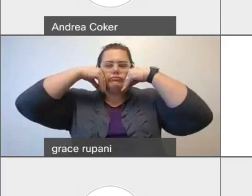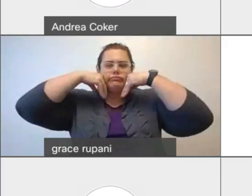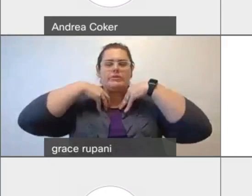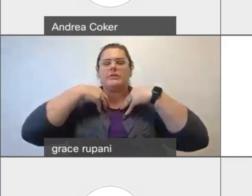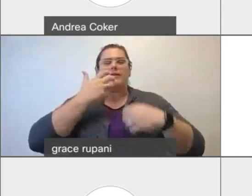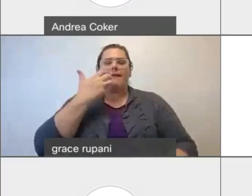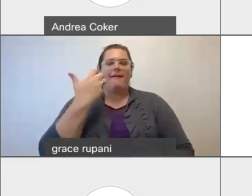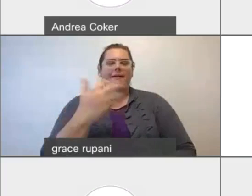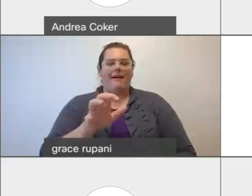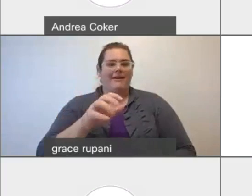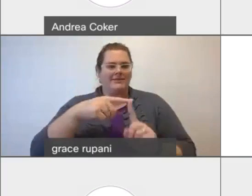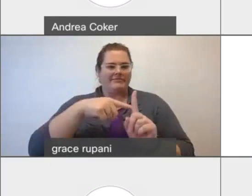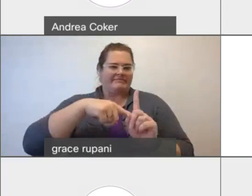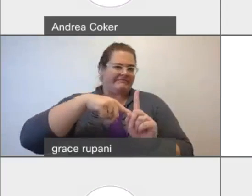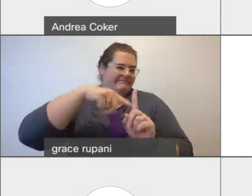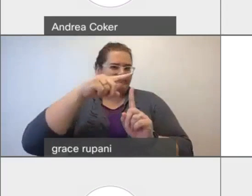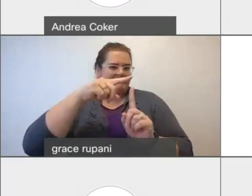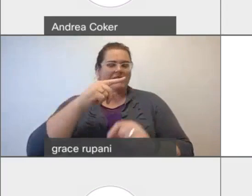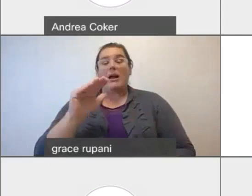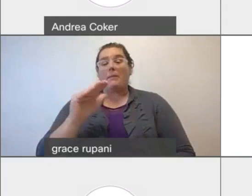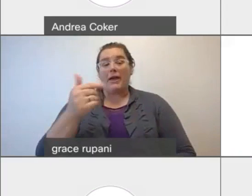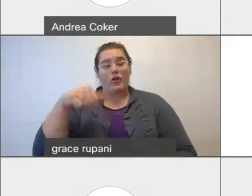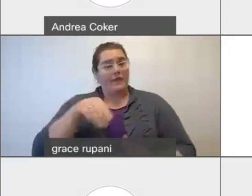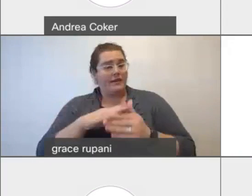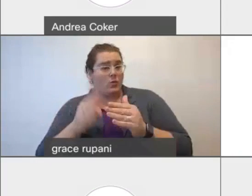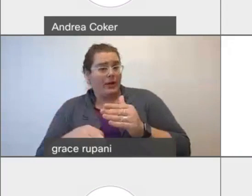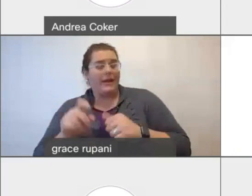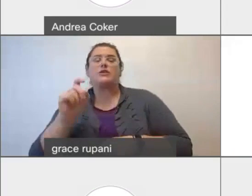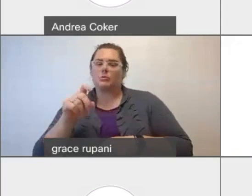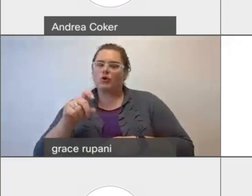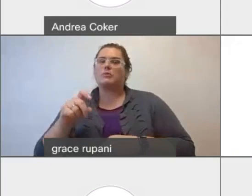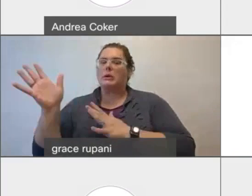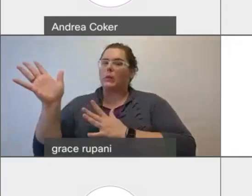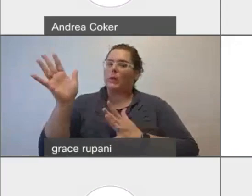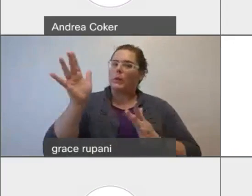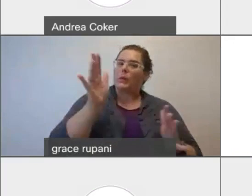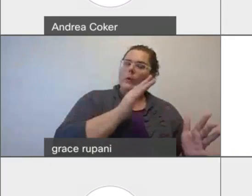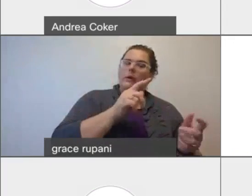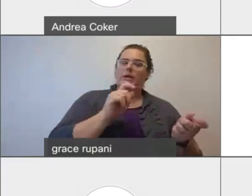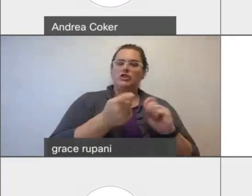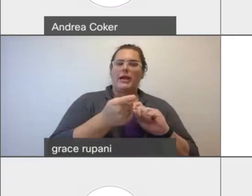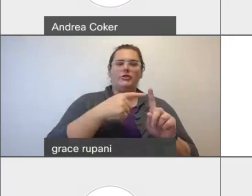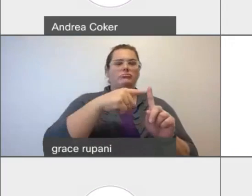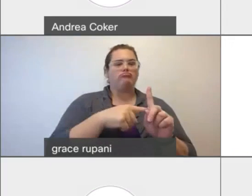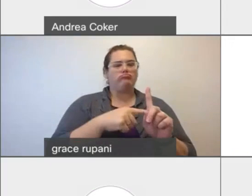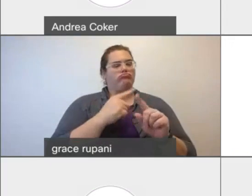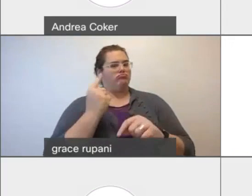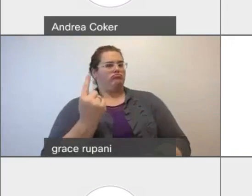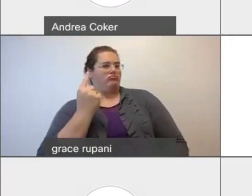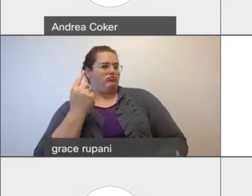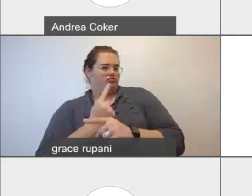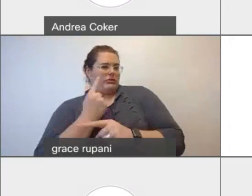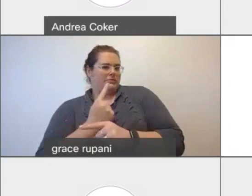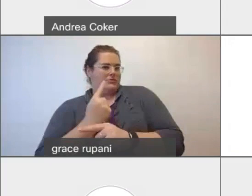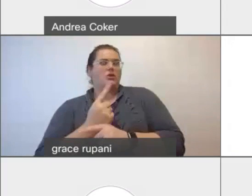Um, we're supposedly going to have a beautiful weekend though, once some cool air gets down here. So if there are no